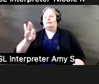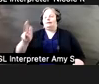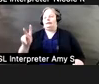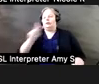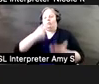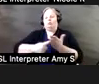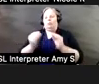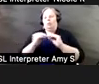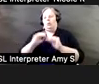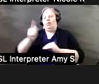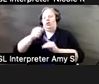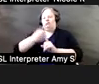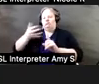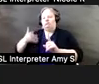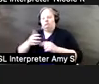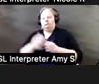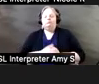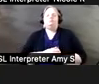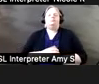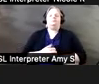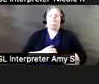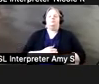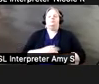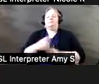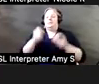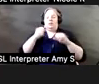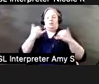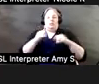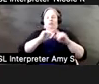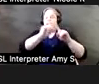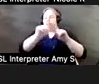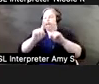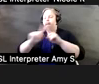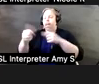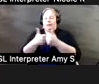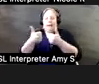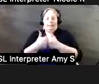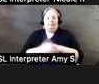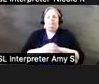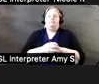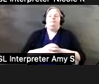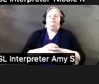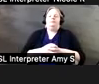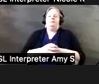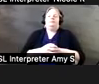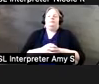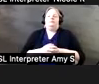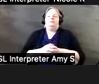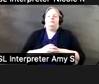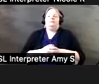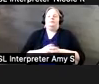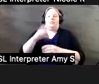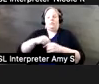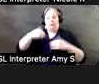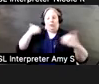this presentation. But they're able to play all these different video games, including the ones my parents unfortunately never let me play when